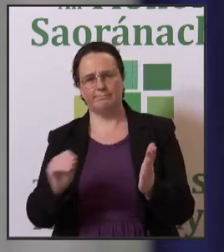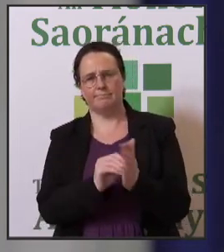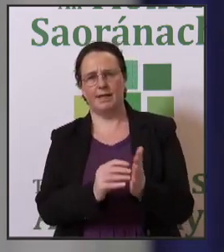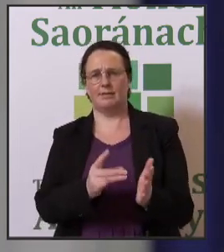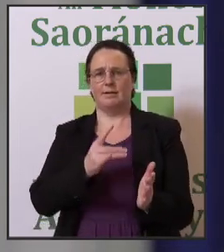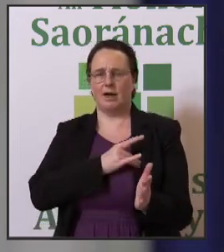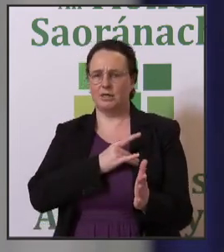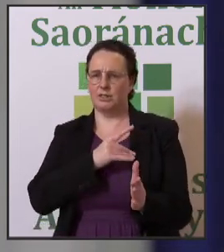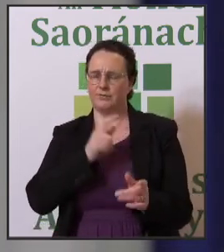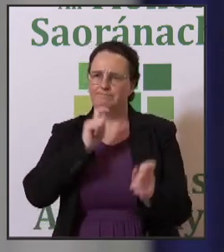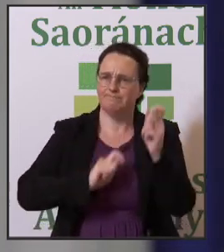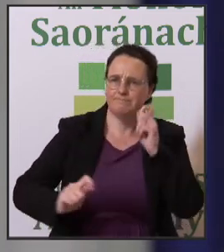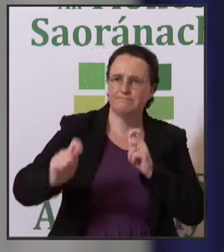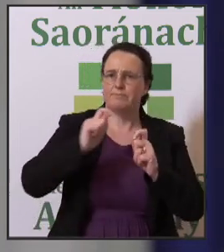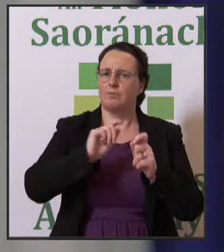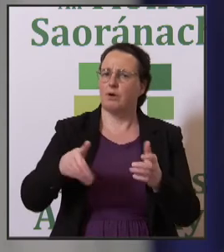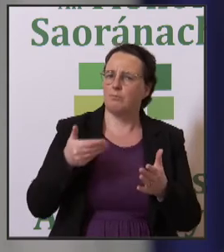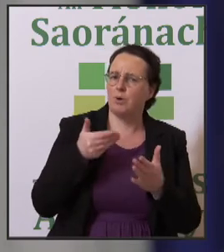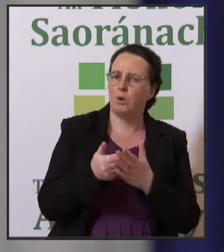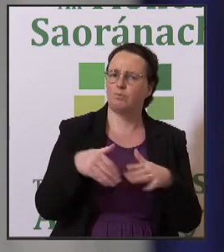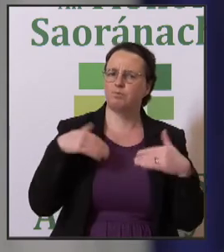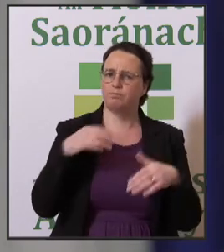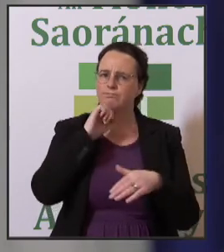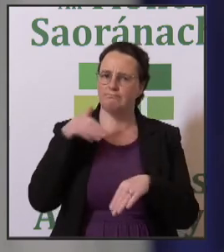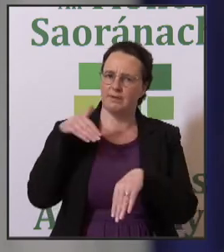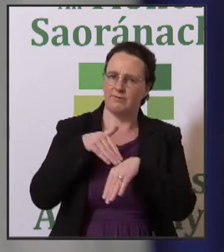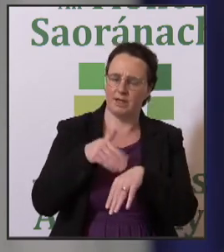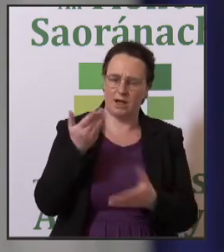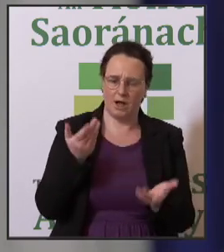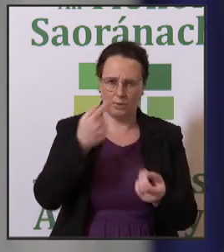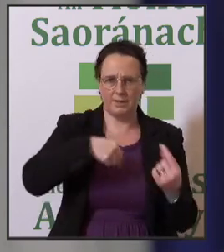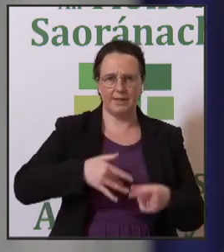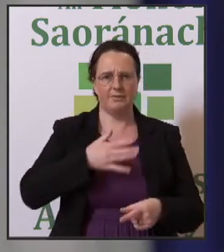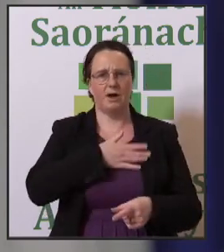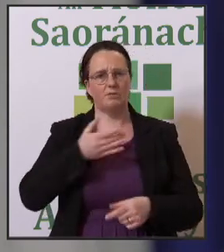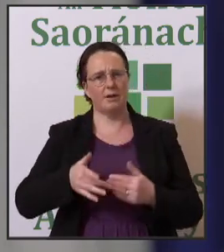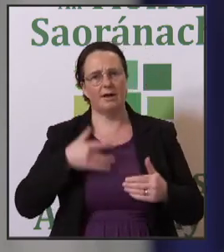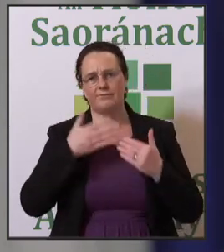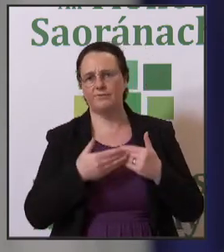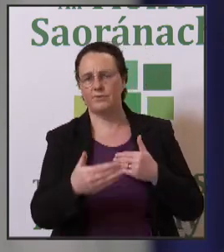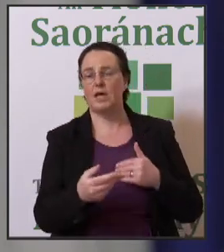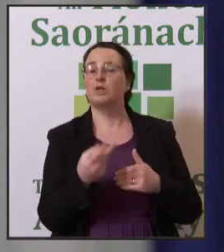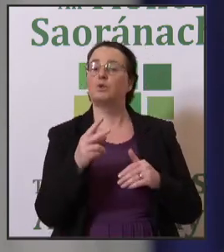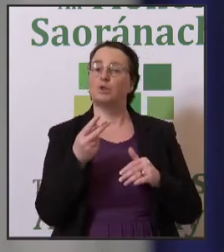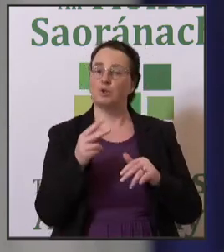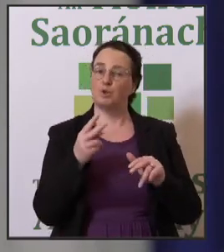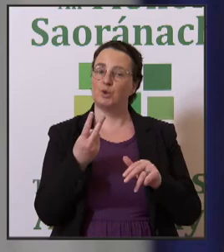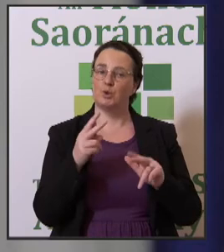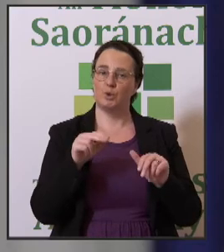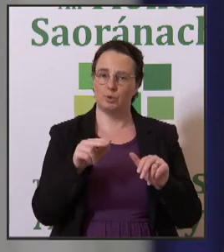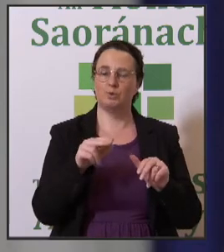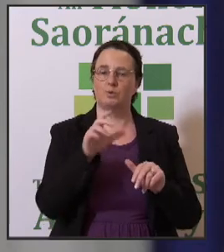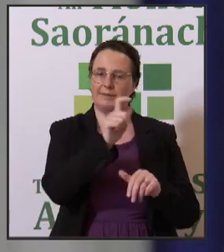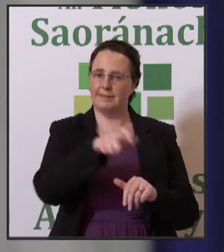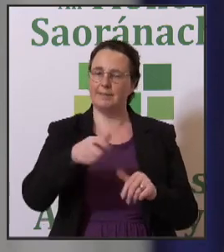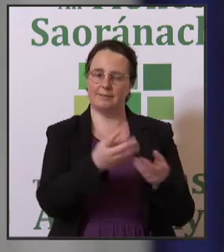proposals which could have a significant impact on the way we live our lives. These two new citizens' assemblies will provide a